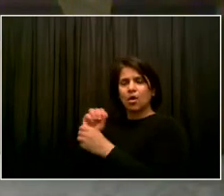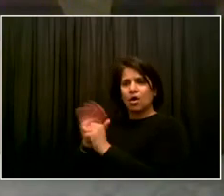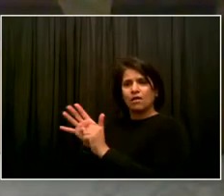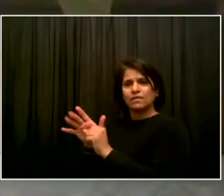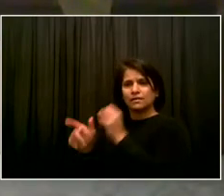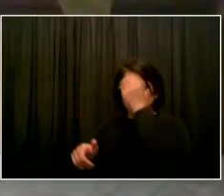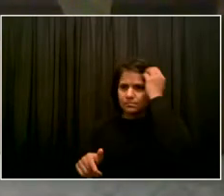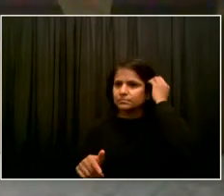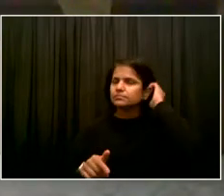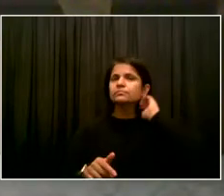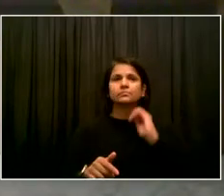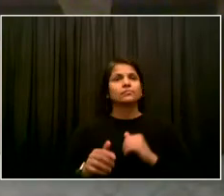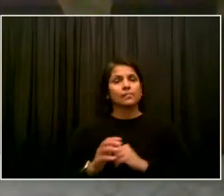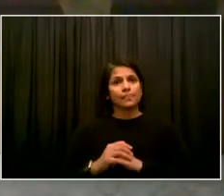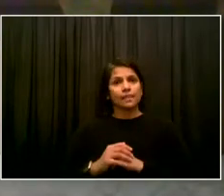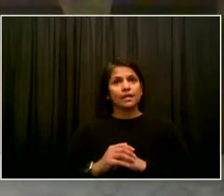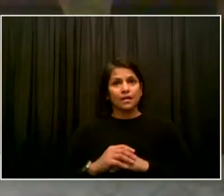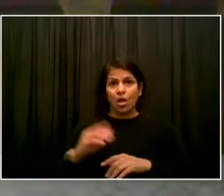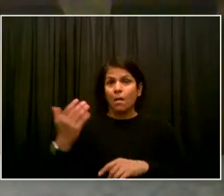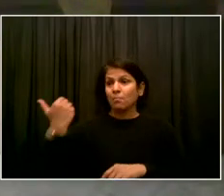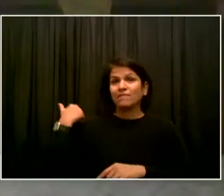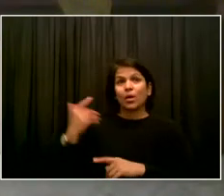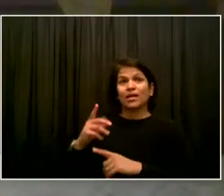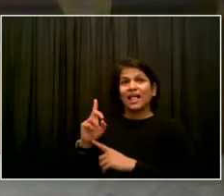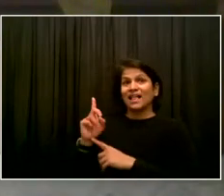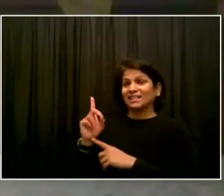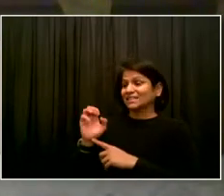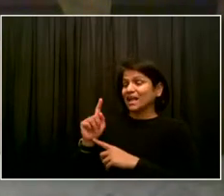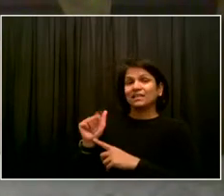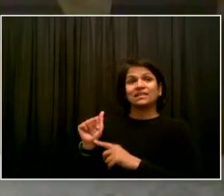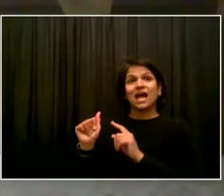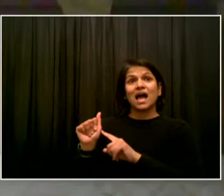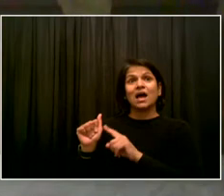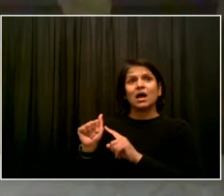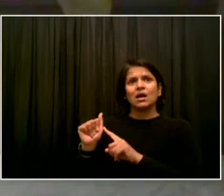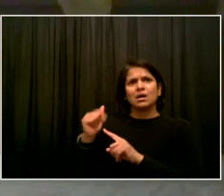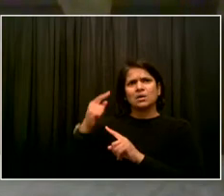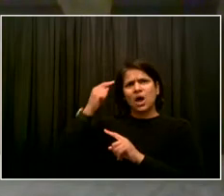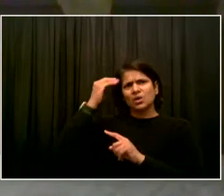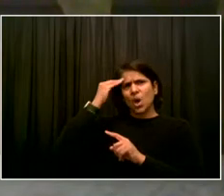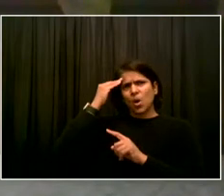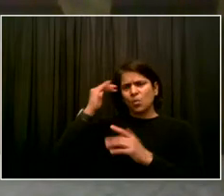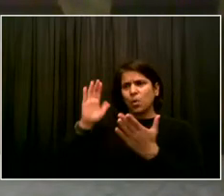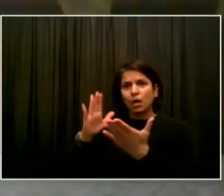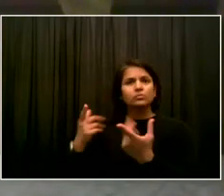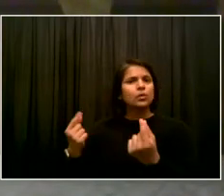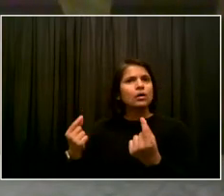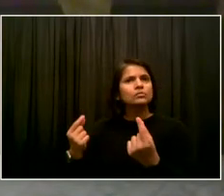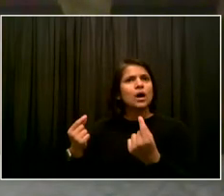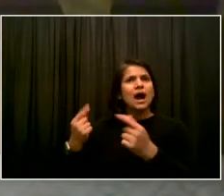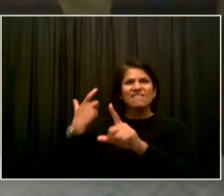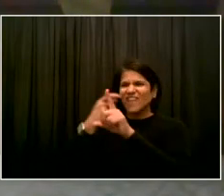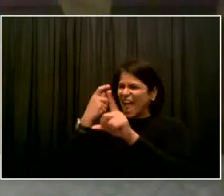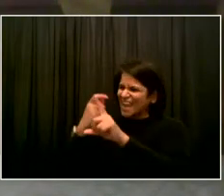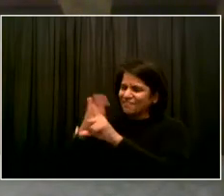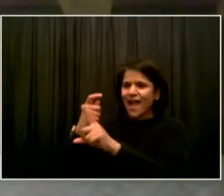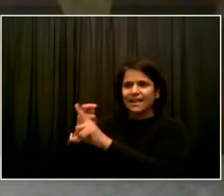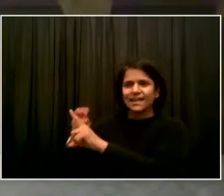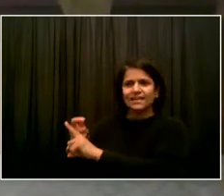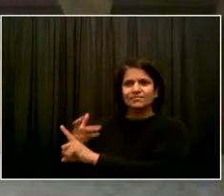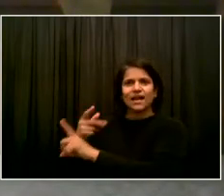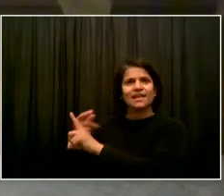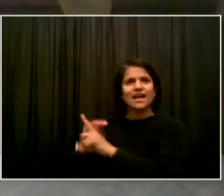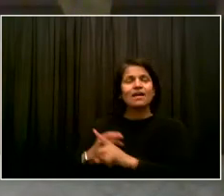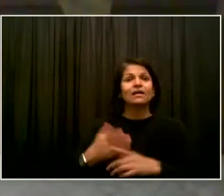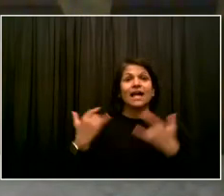Delta, and now we are seeing it with Omicron. You are most likely to get sick or hospitalized from any